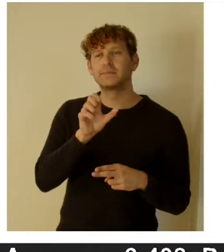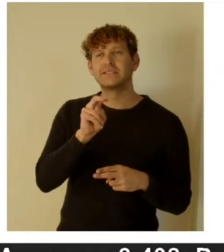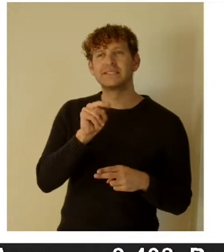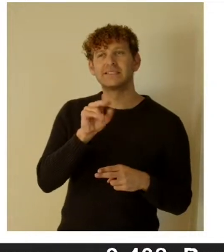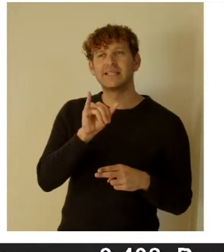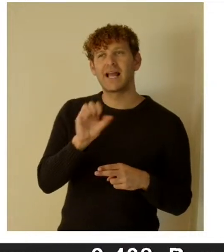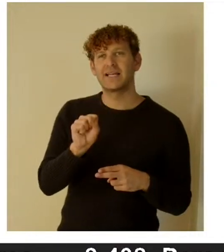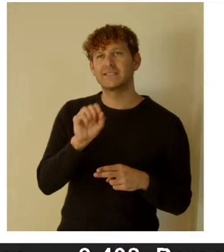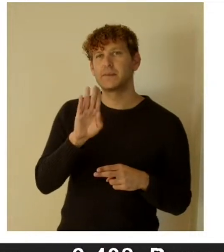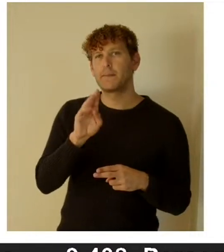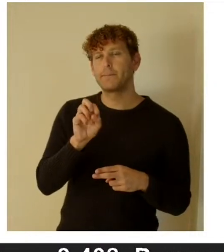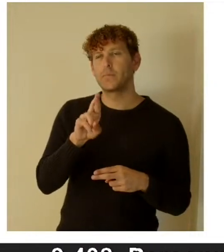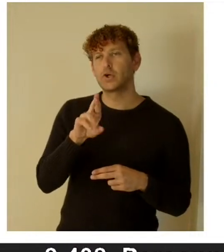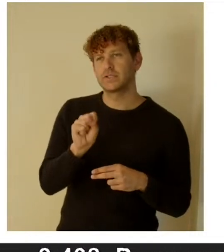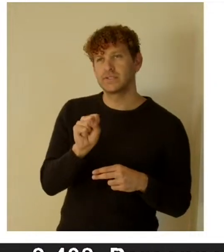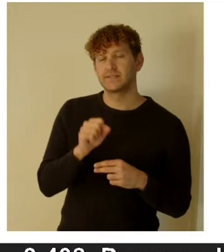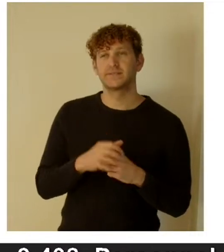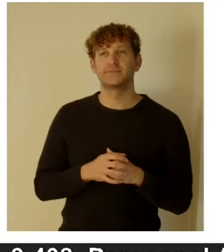Good